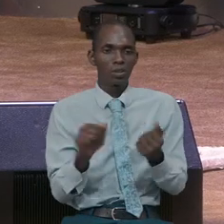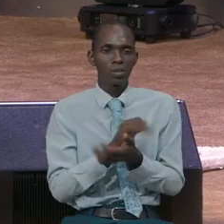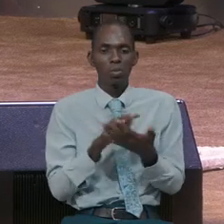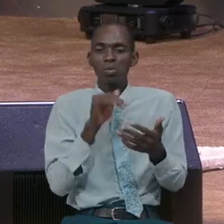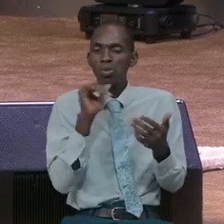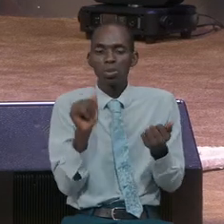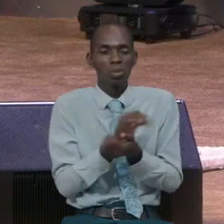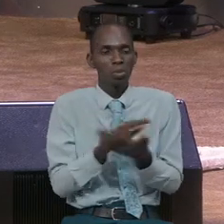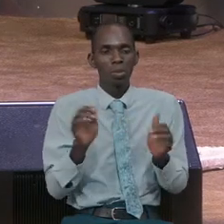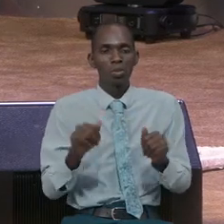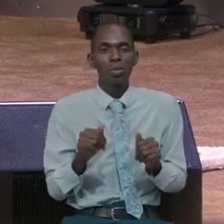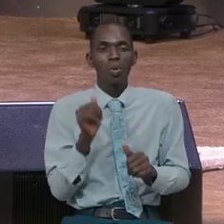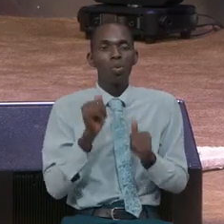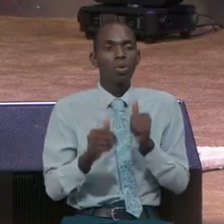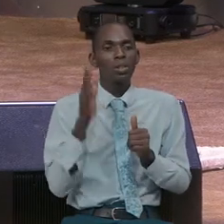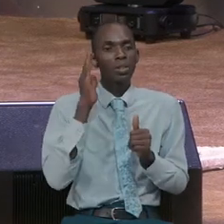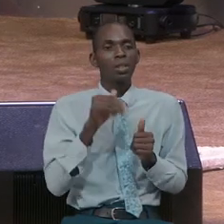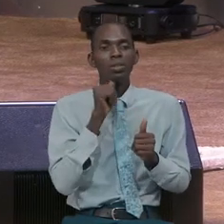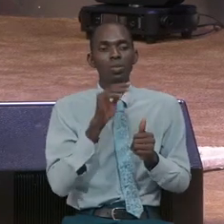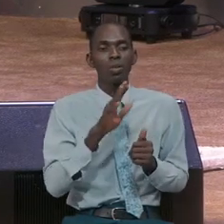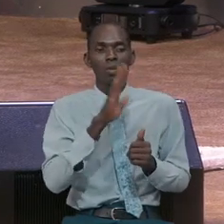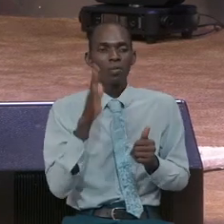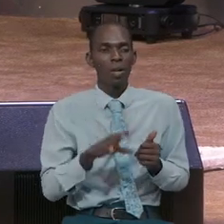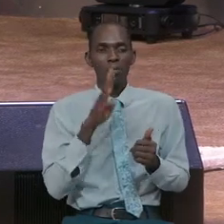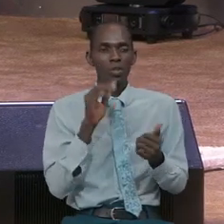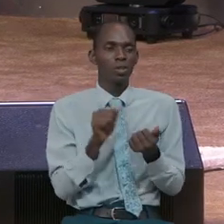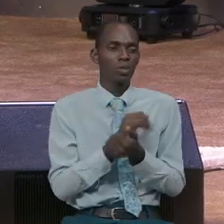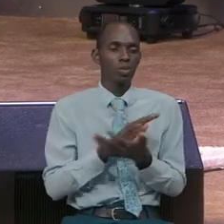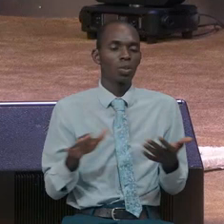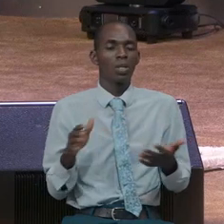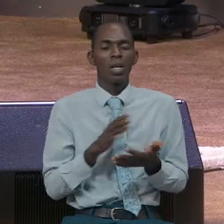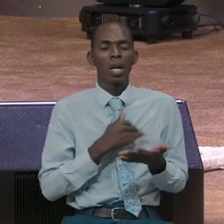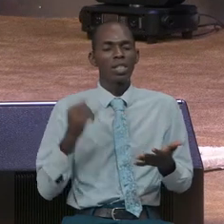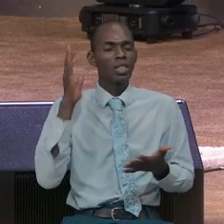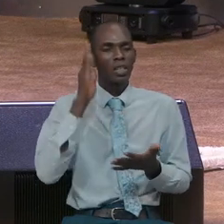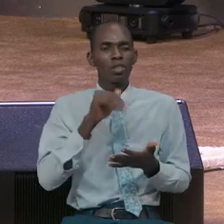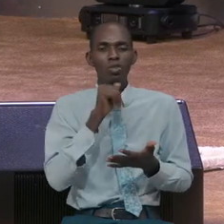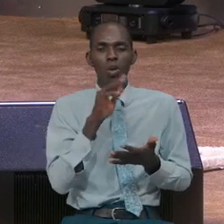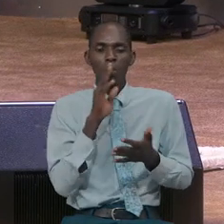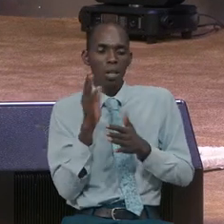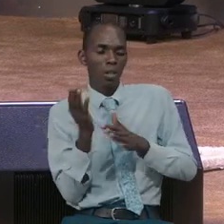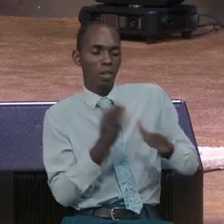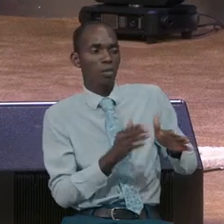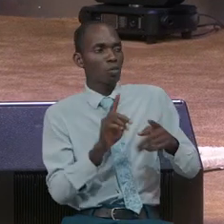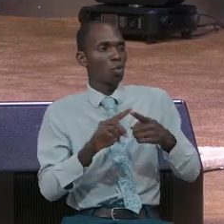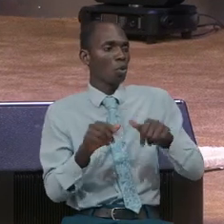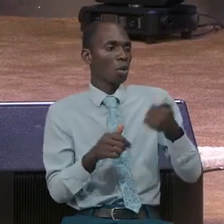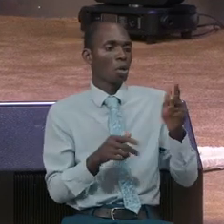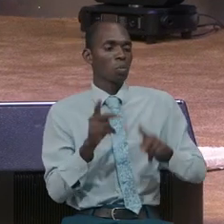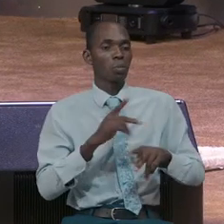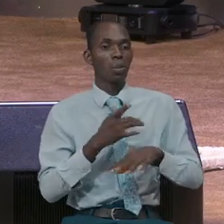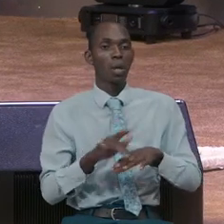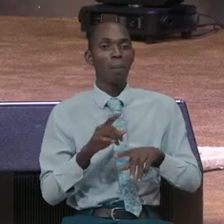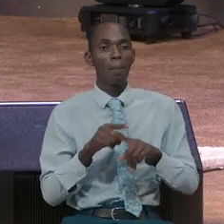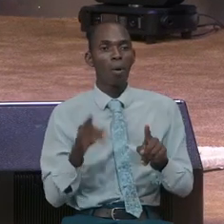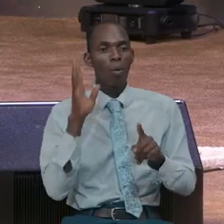indestructible, which shall never be destroyed, nor be left, and shall not be left to other people, but it shall break